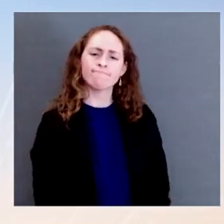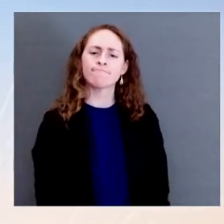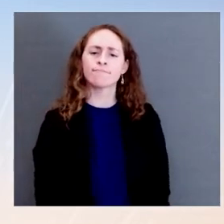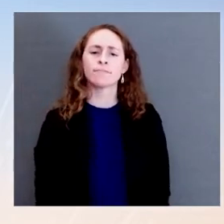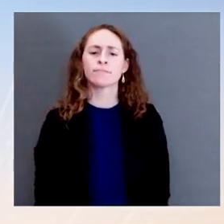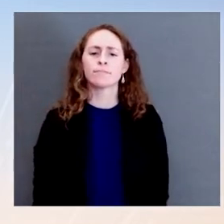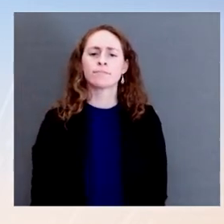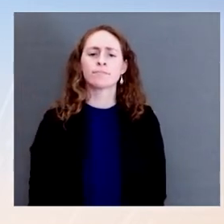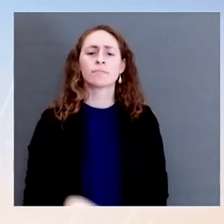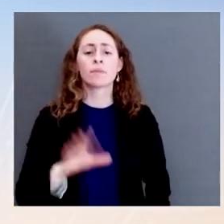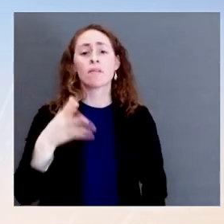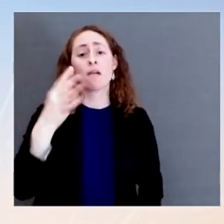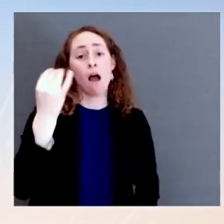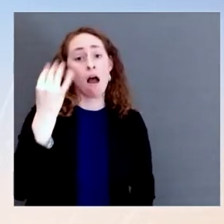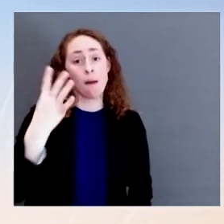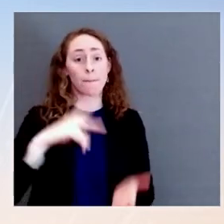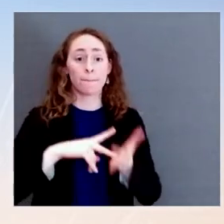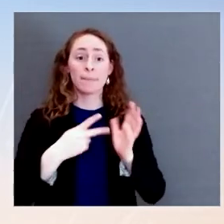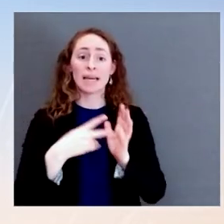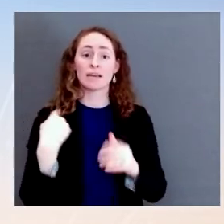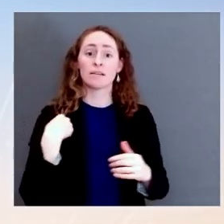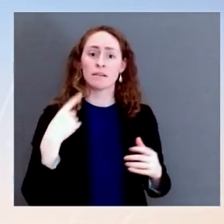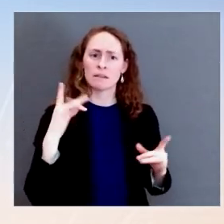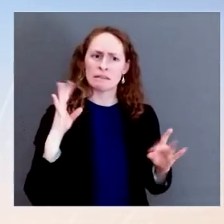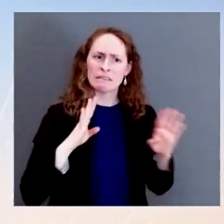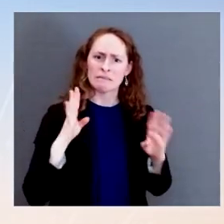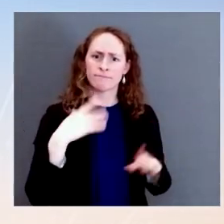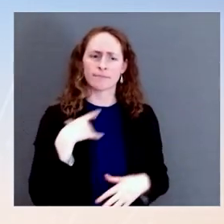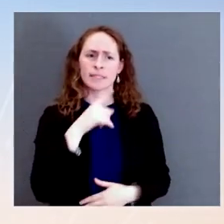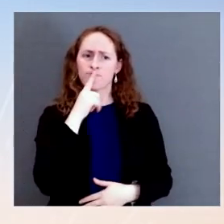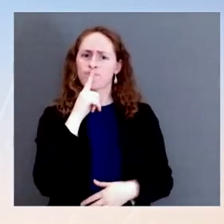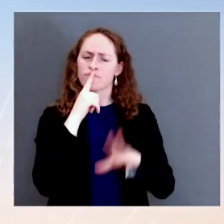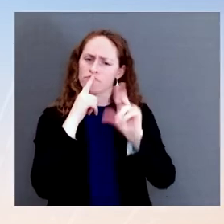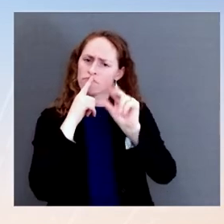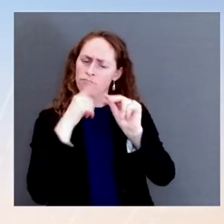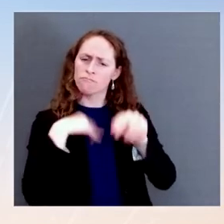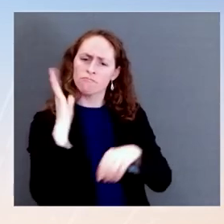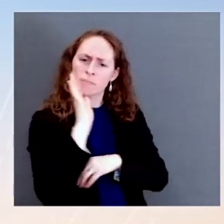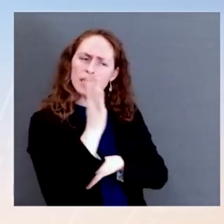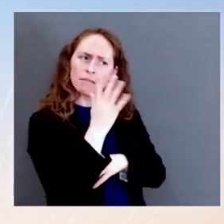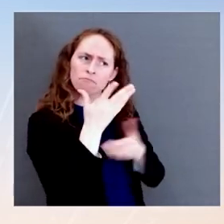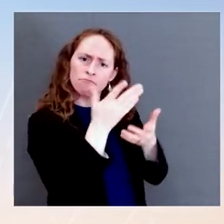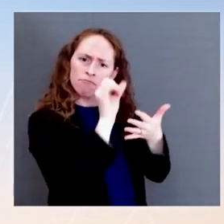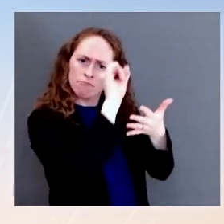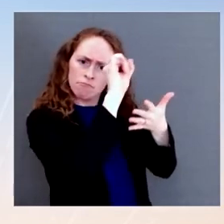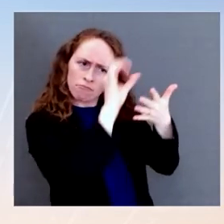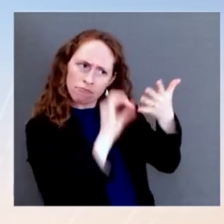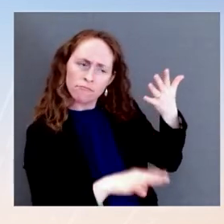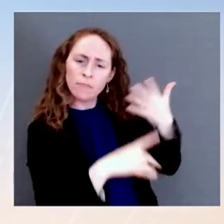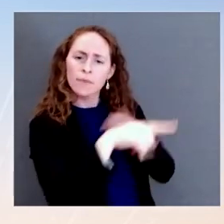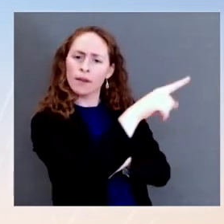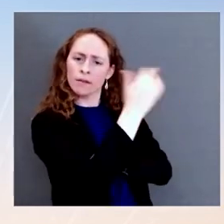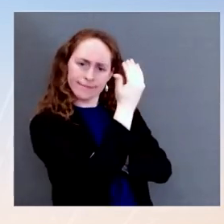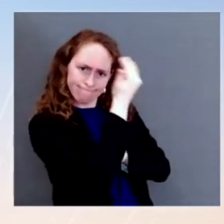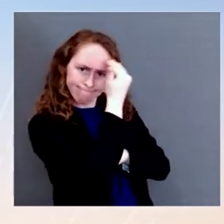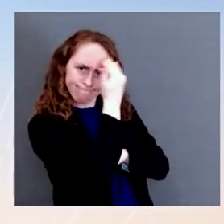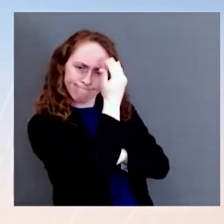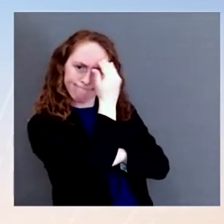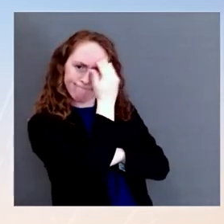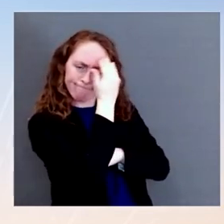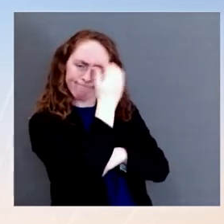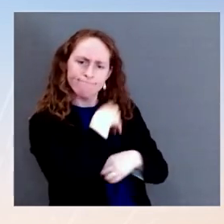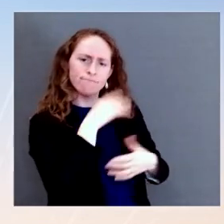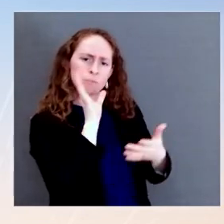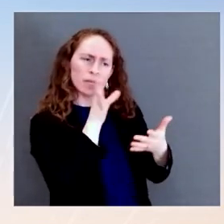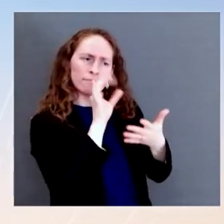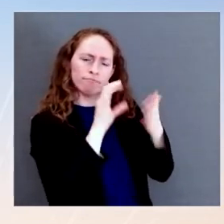2014. And the president is not going to hold back in conveying his concern and also conveying our conversations and